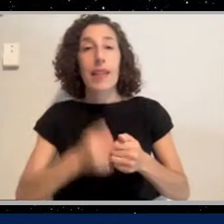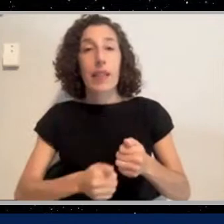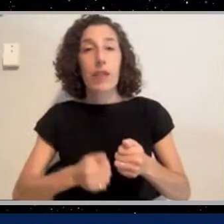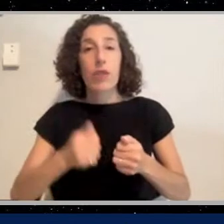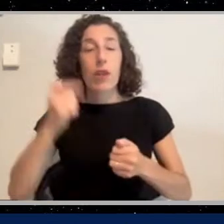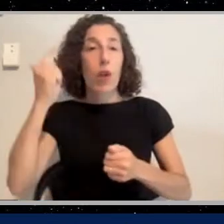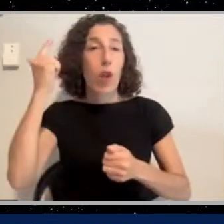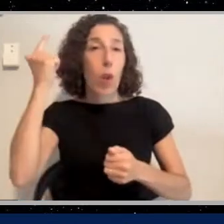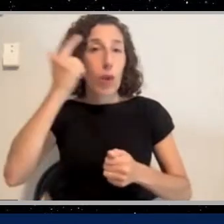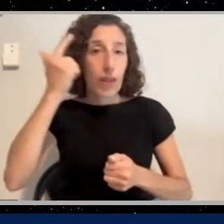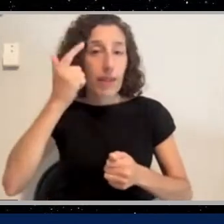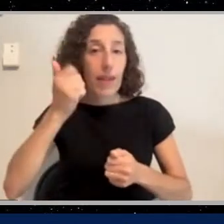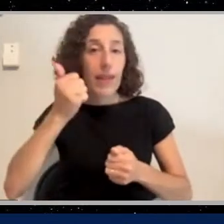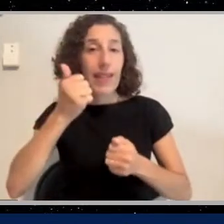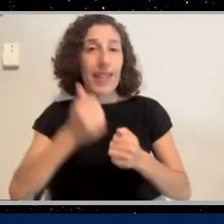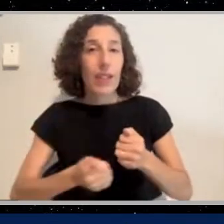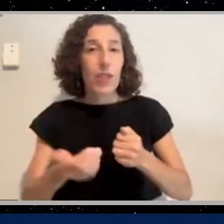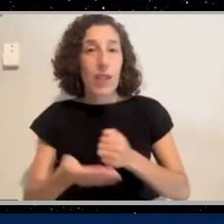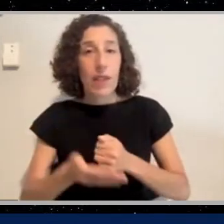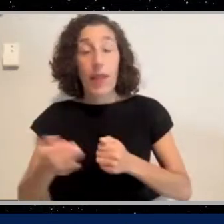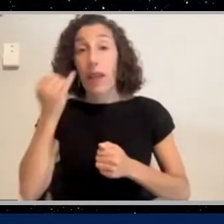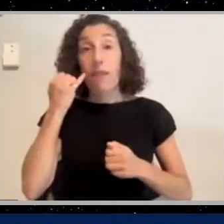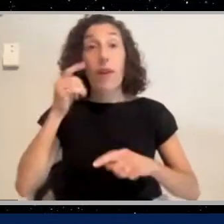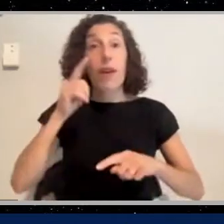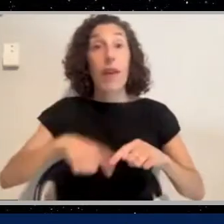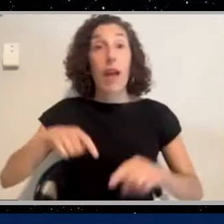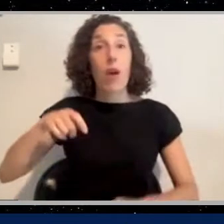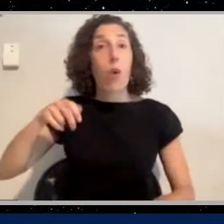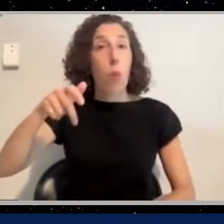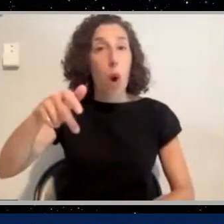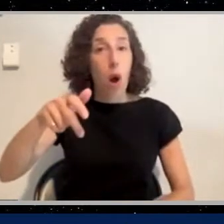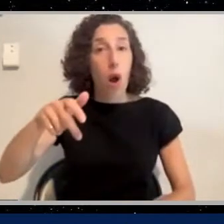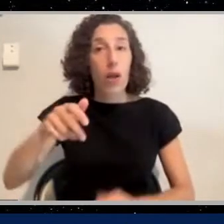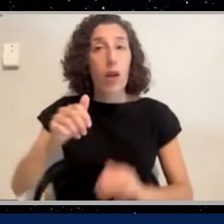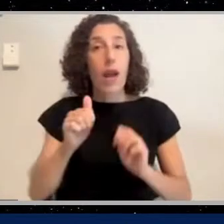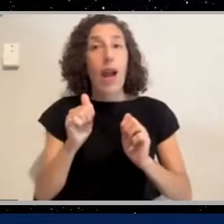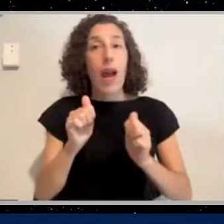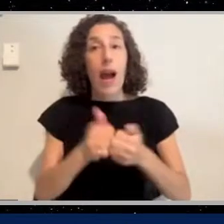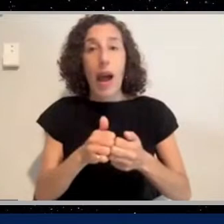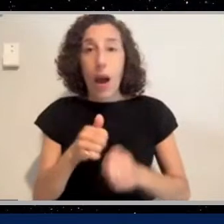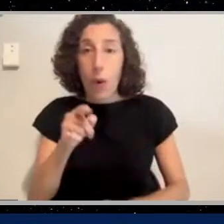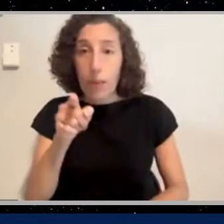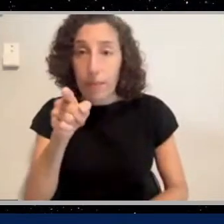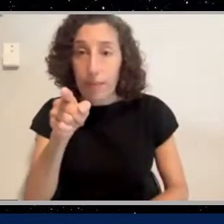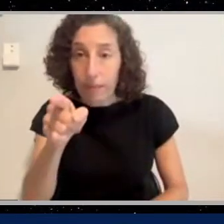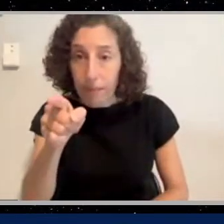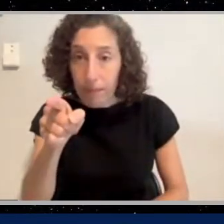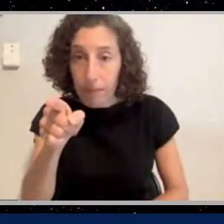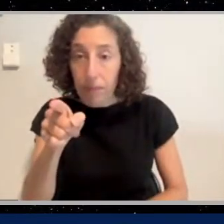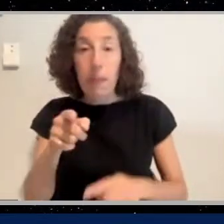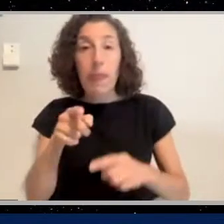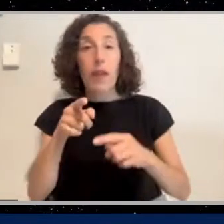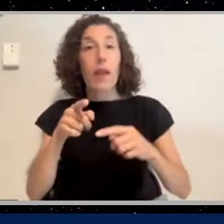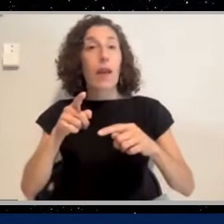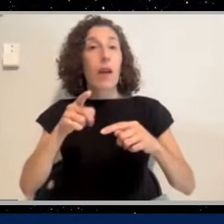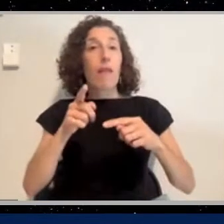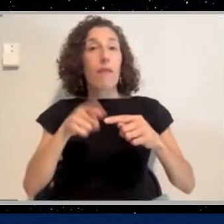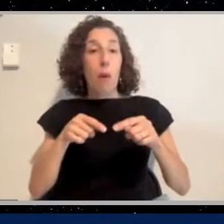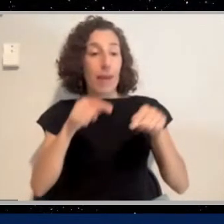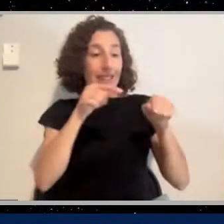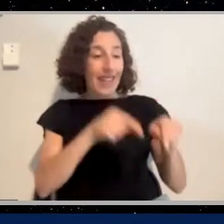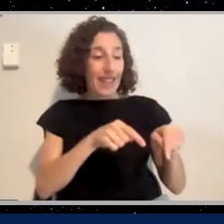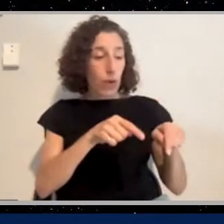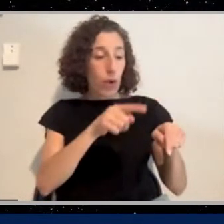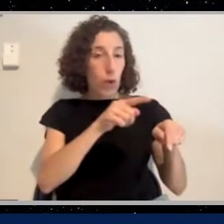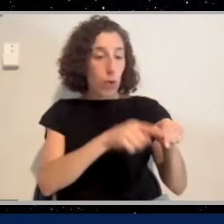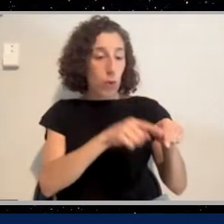get from my airplane seat, which there are normal ones in the back, to the floating area, which has no seats? So we had to work out things like that. So it was